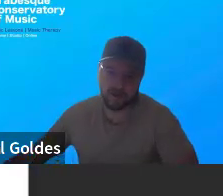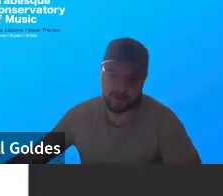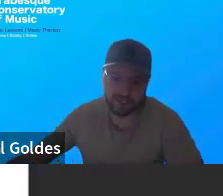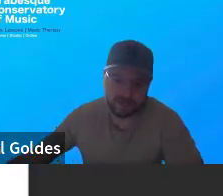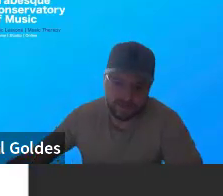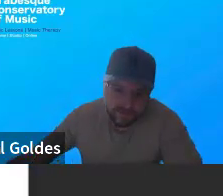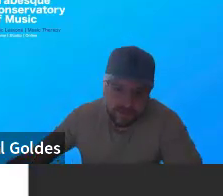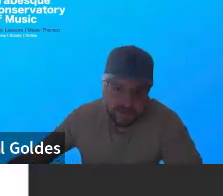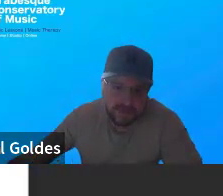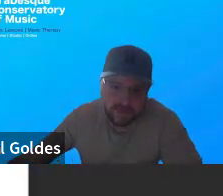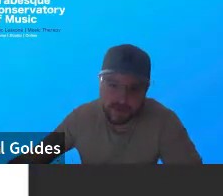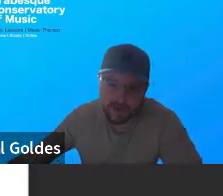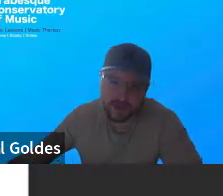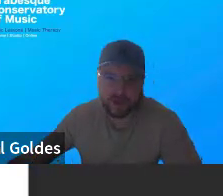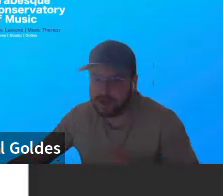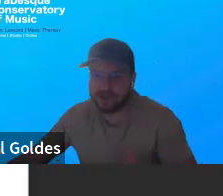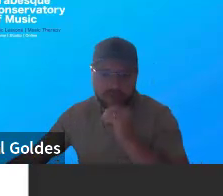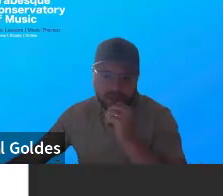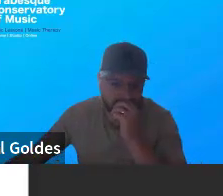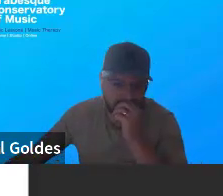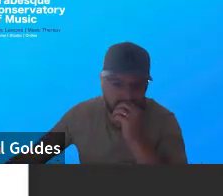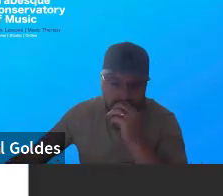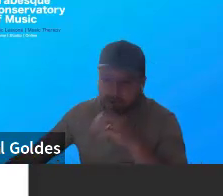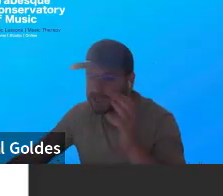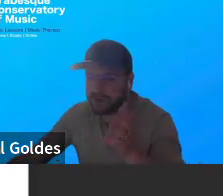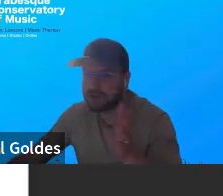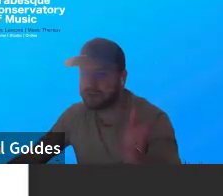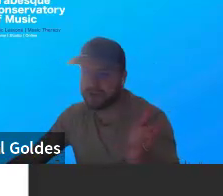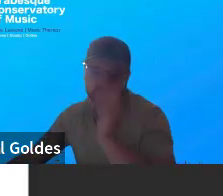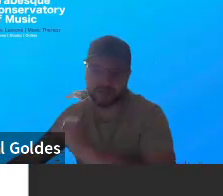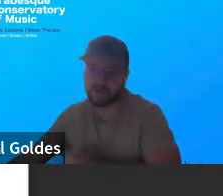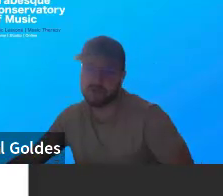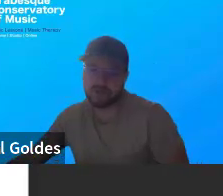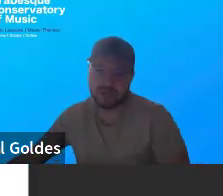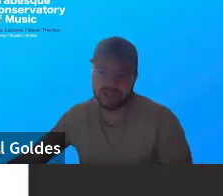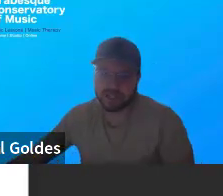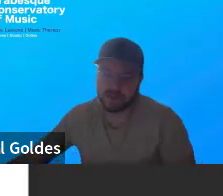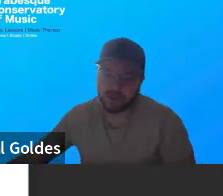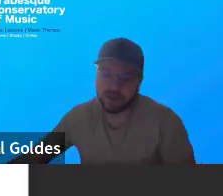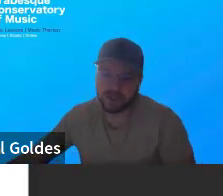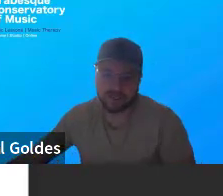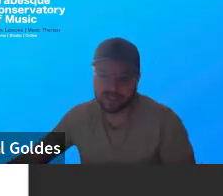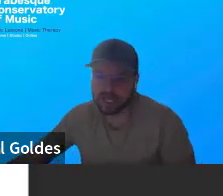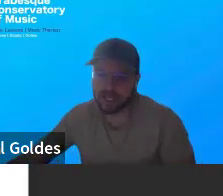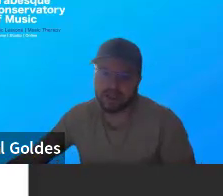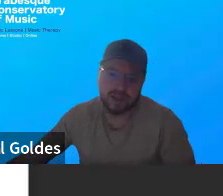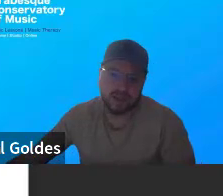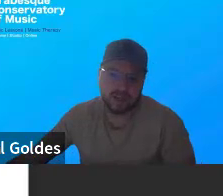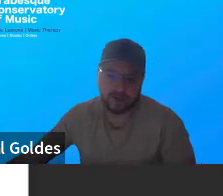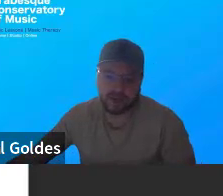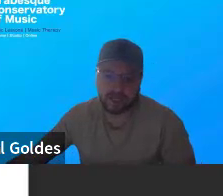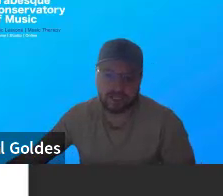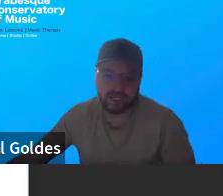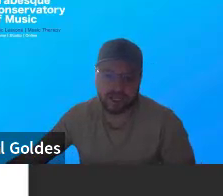certified therapists. This is just like a little bit of a testimonials. You guys can go on Google, kind of see what families have been